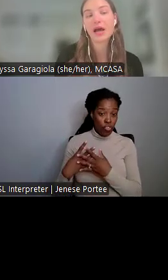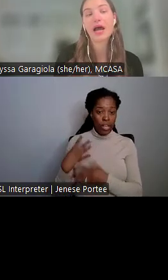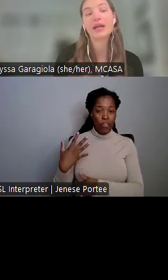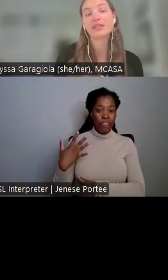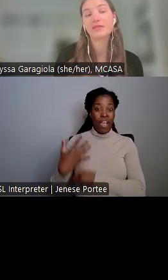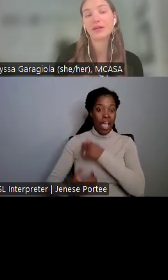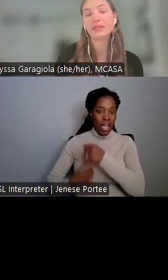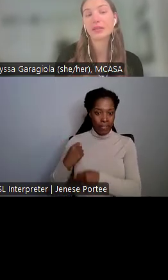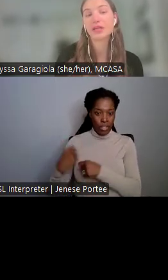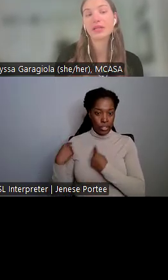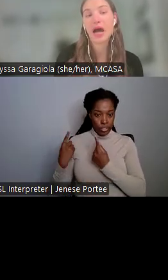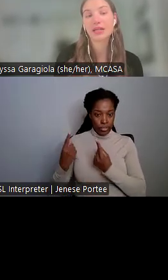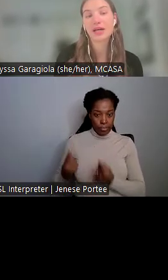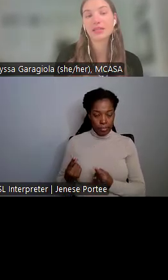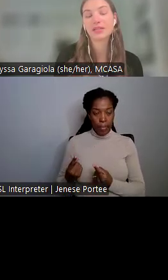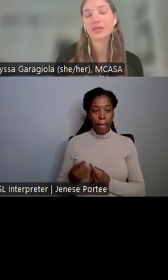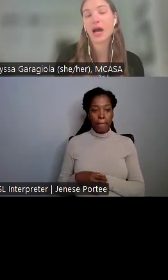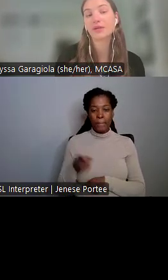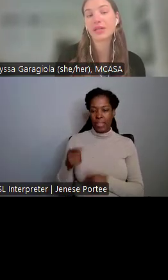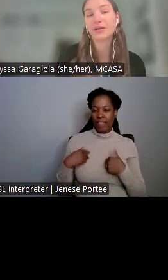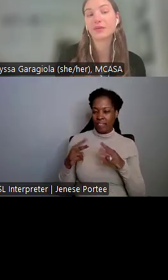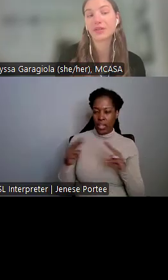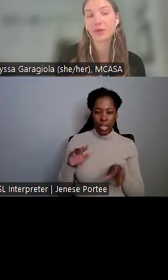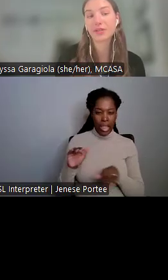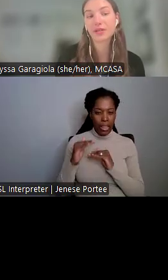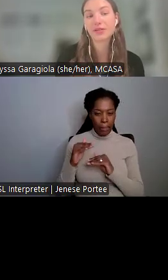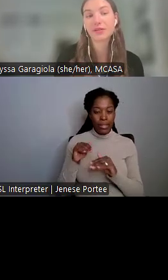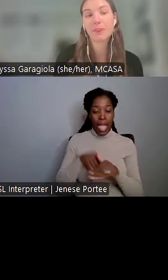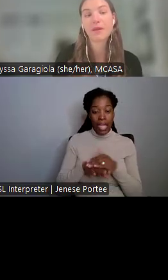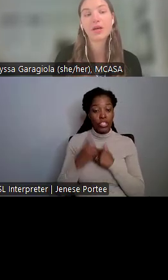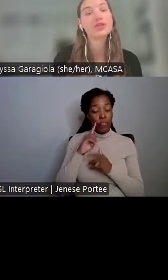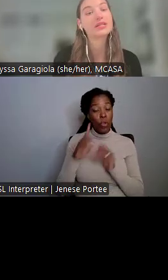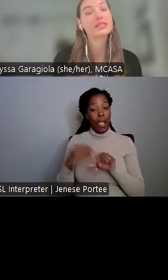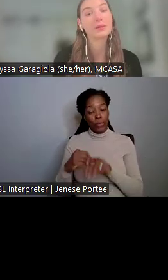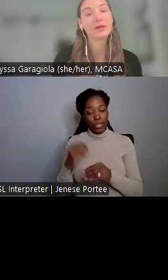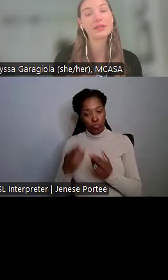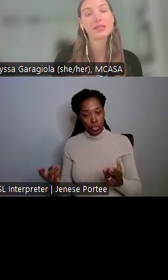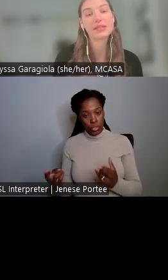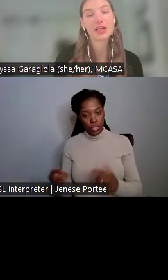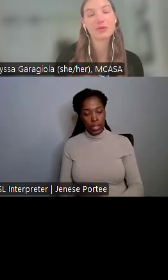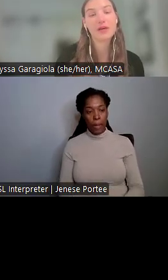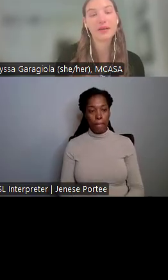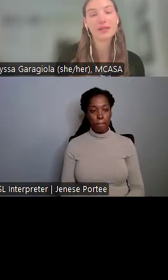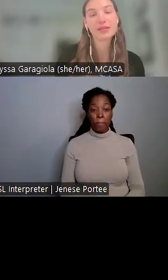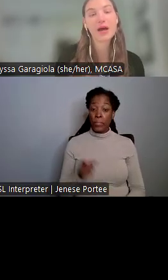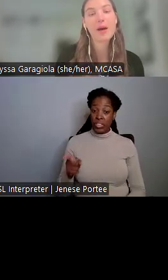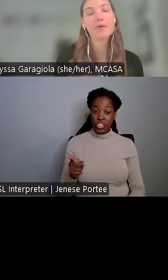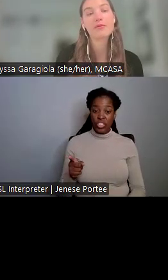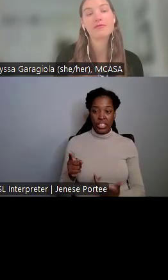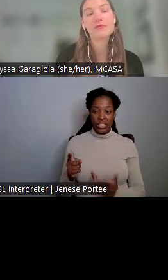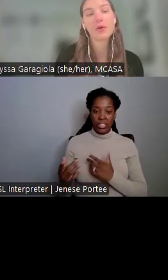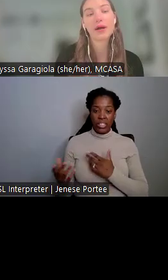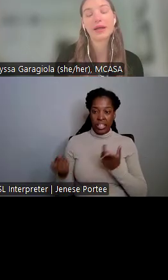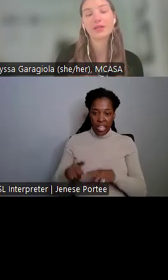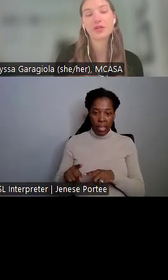years and has very limited access to outside resources. She has experienced sexual violence